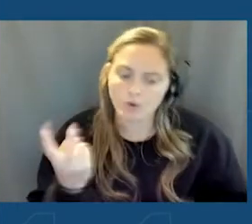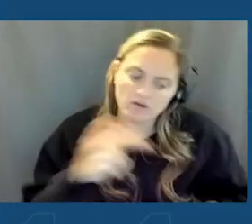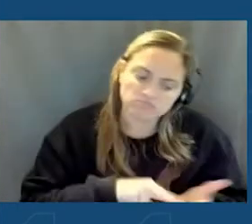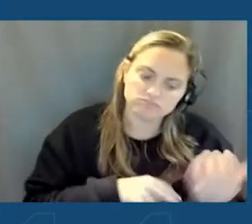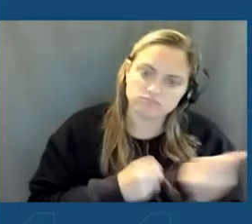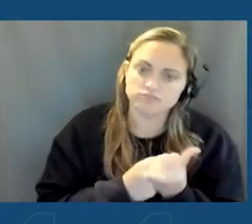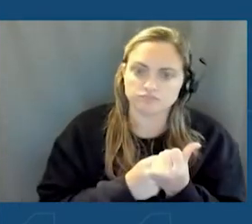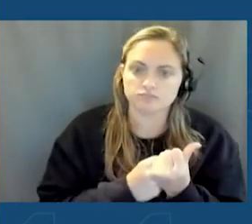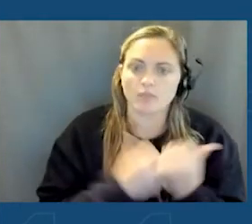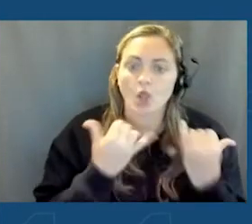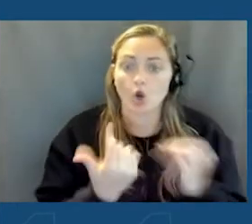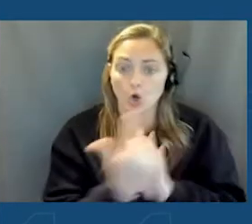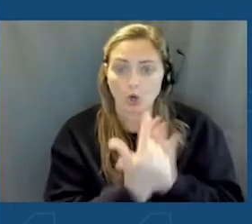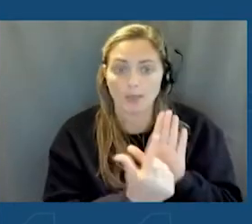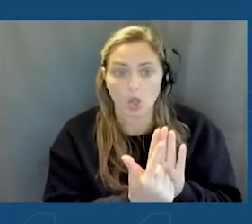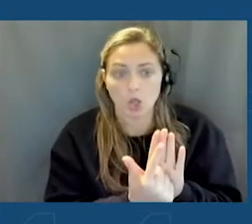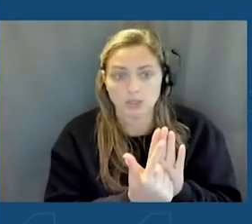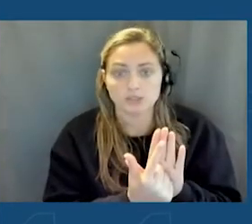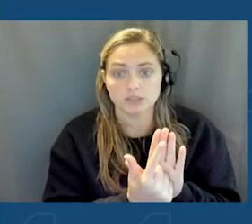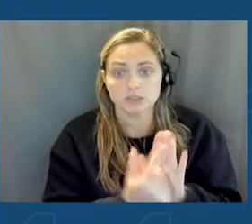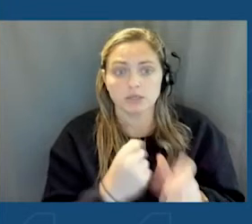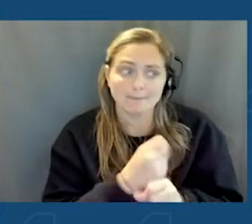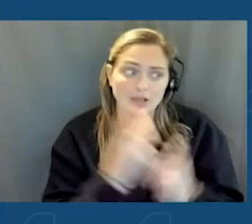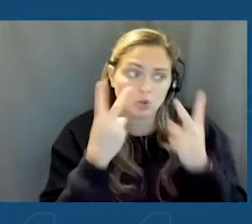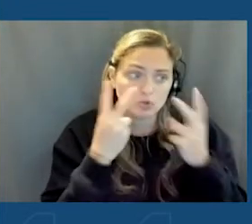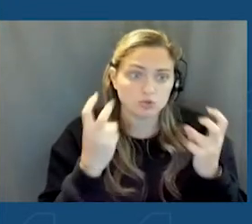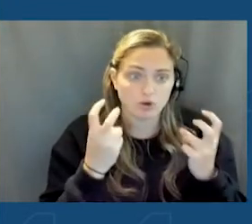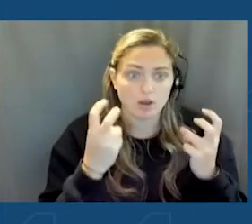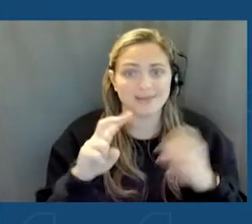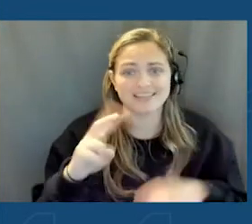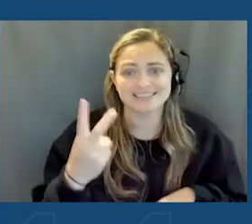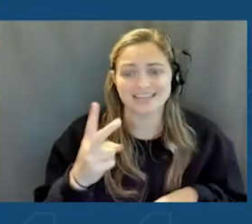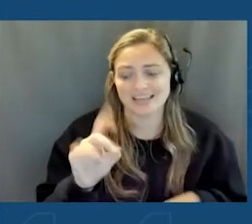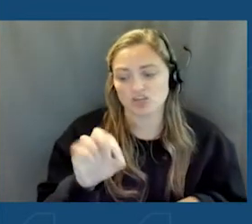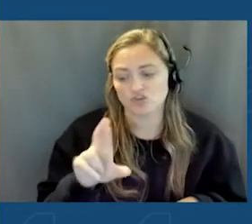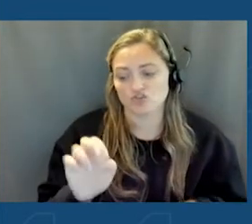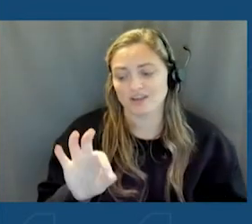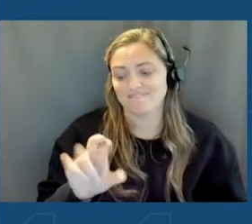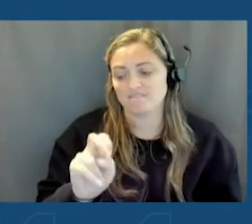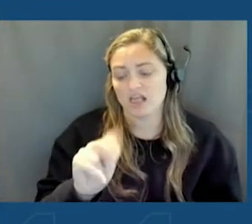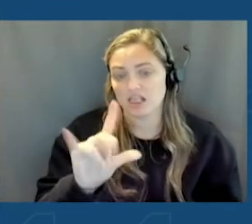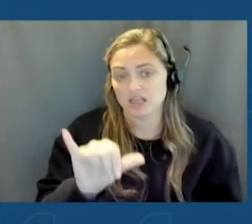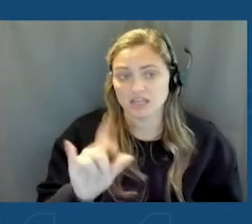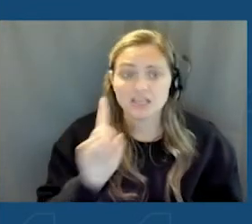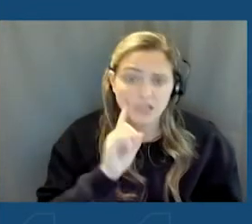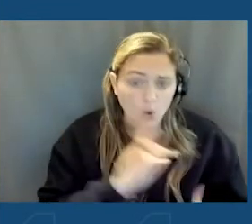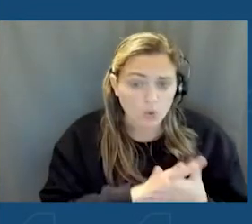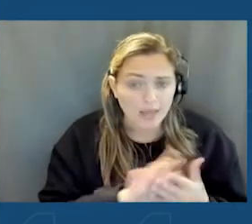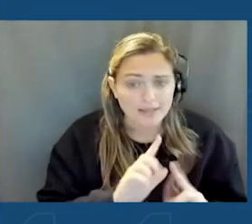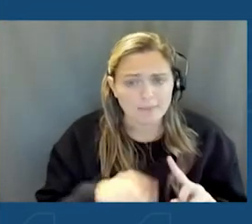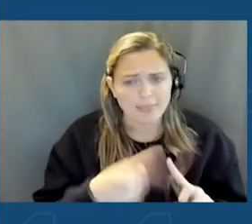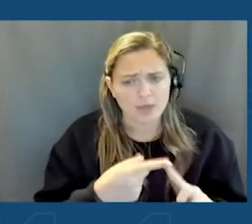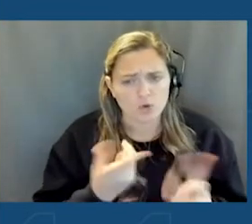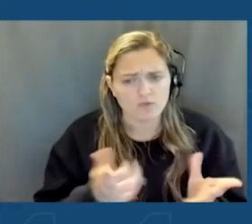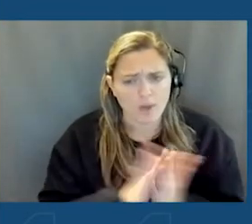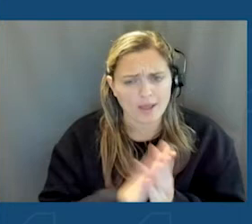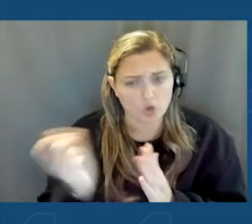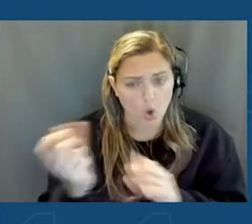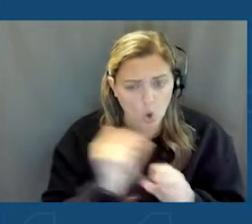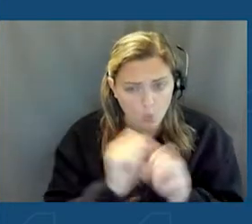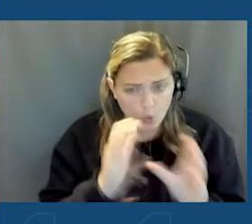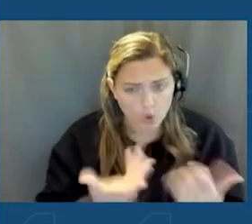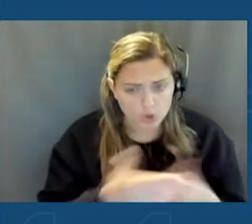current laws make these crimes a second-degree felony. That sounds nice, but then you have to ask, are all workers covered